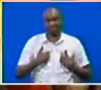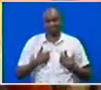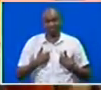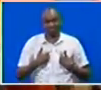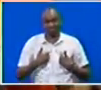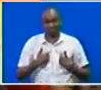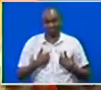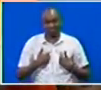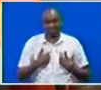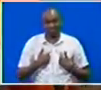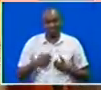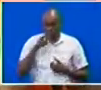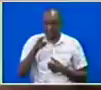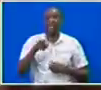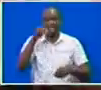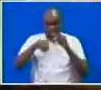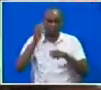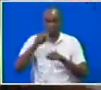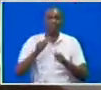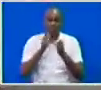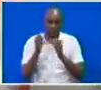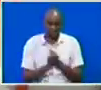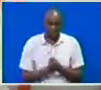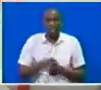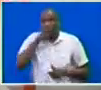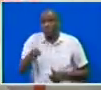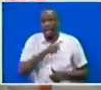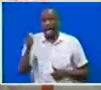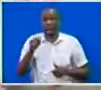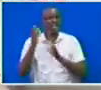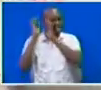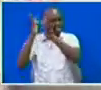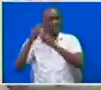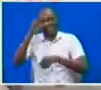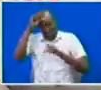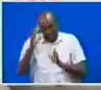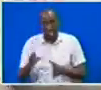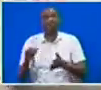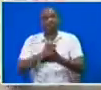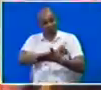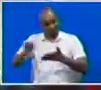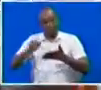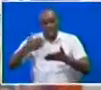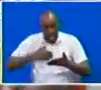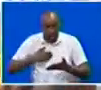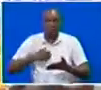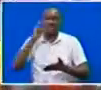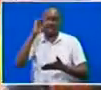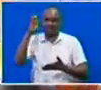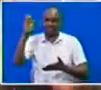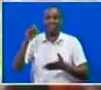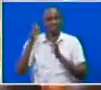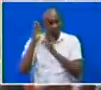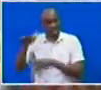will enable us to run this election. Also clear today was Kilifi Governor Amason Jeffa Kingi, who made processions all through